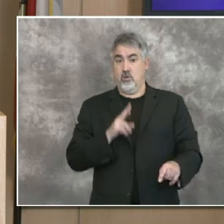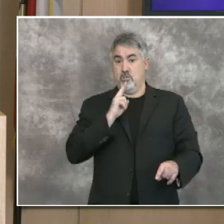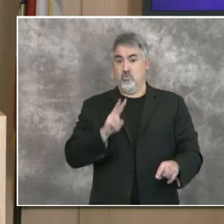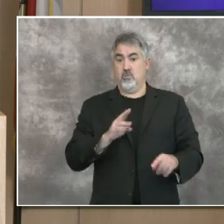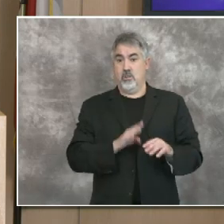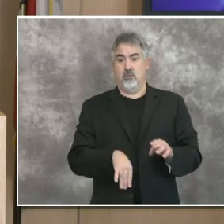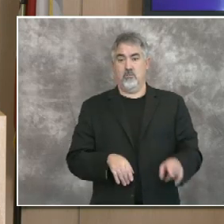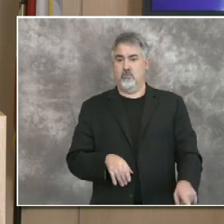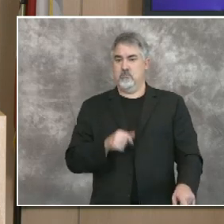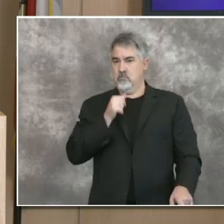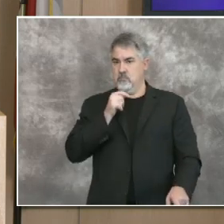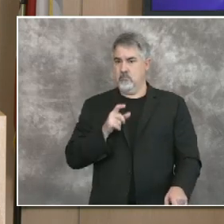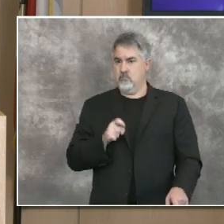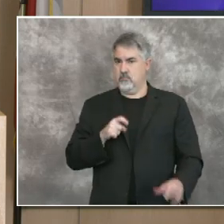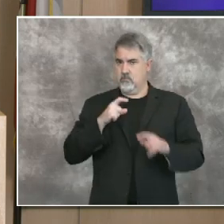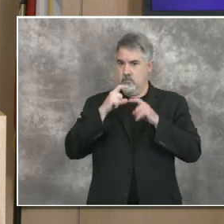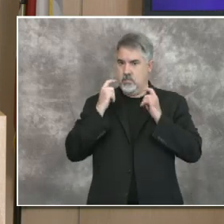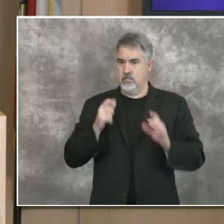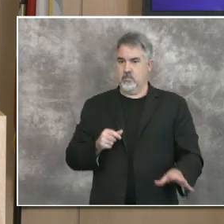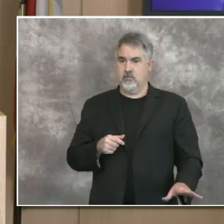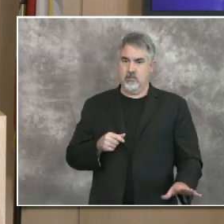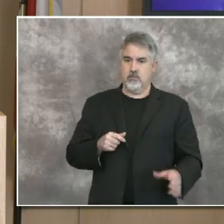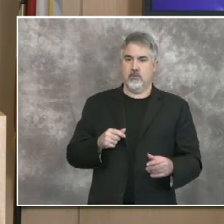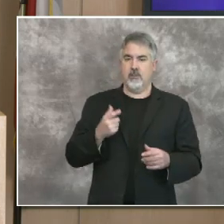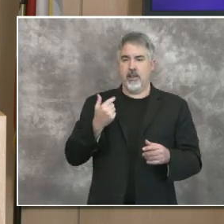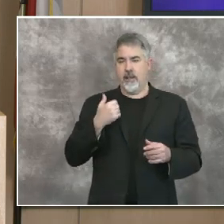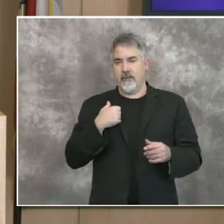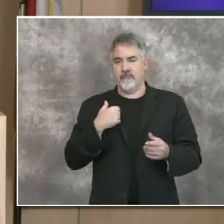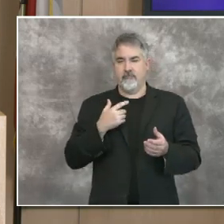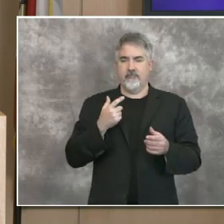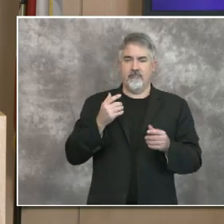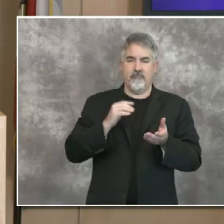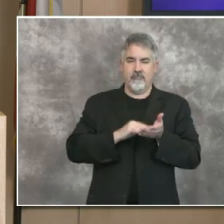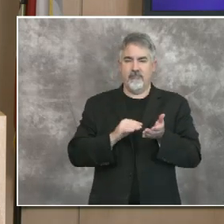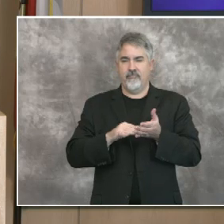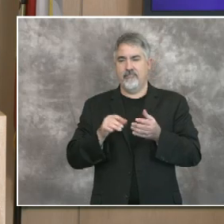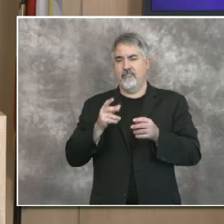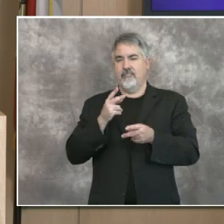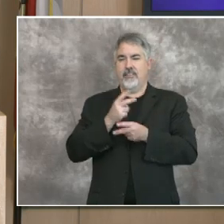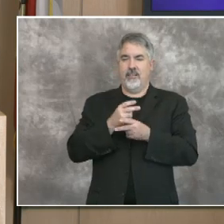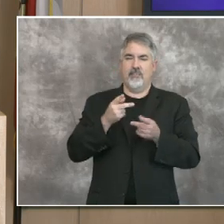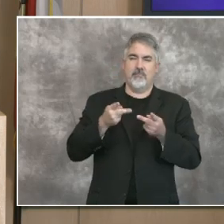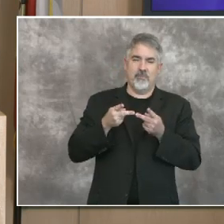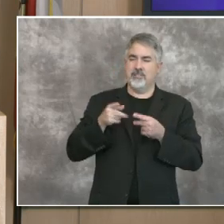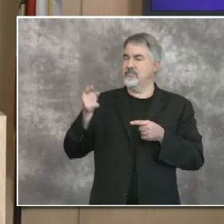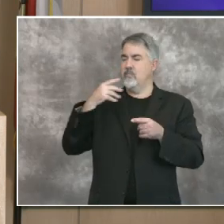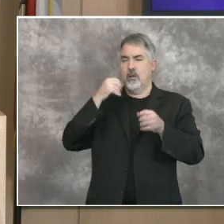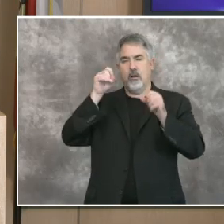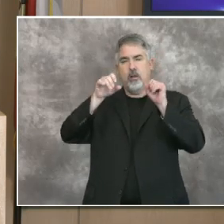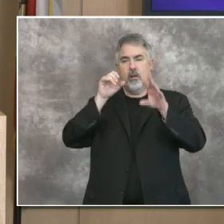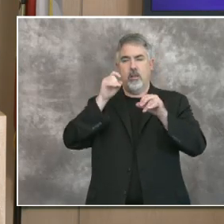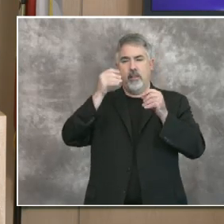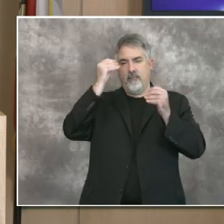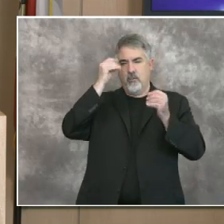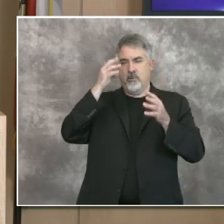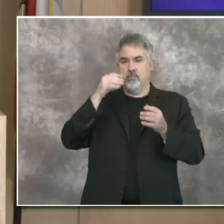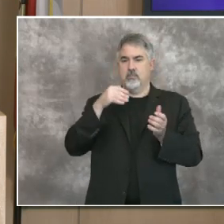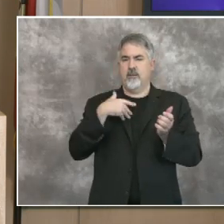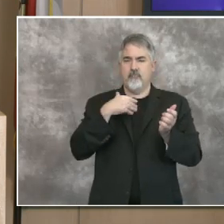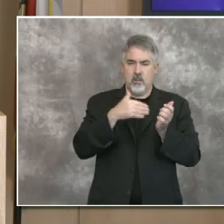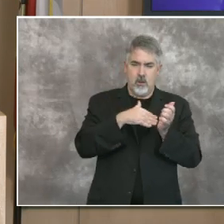we'll outline some other exemptions around child care facilities and individuals who have a medical condition documented by a doctor that precludes them from wearing